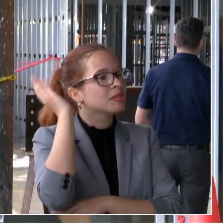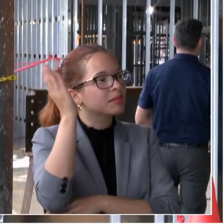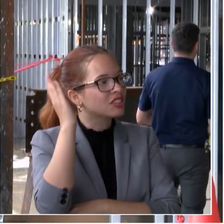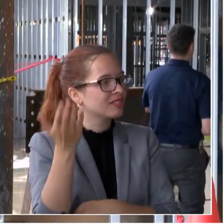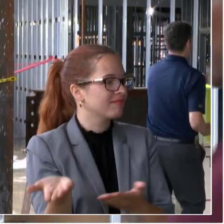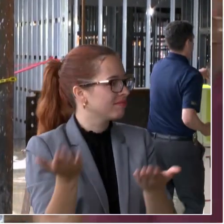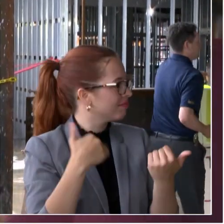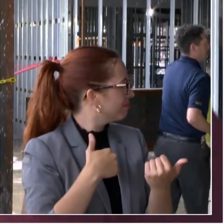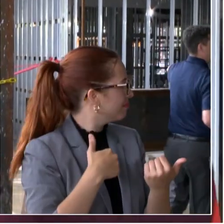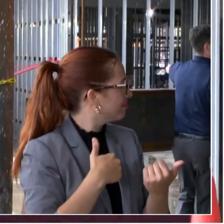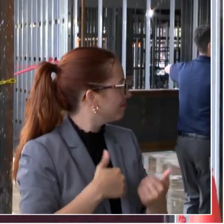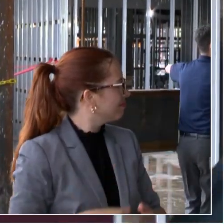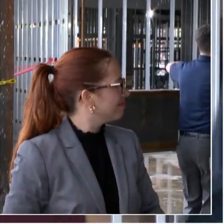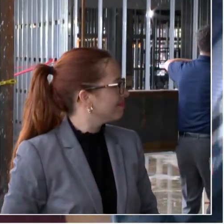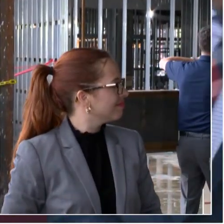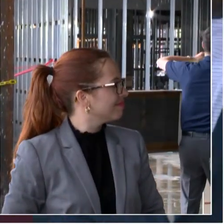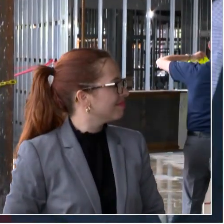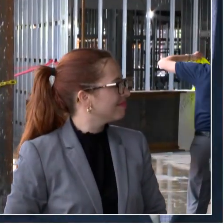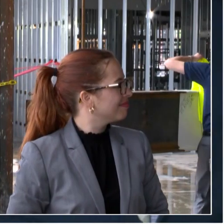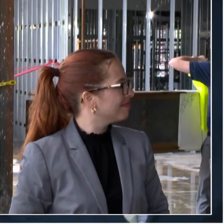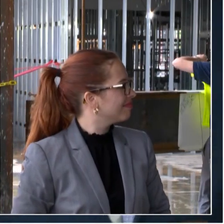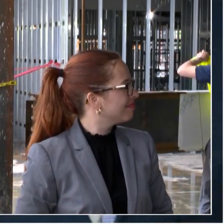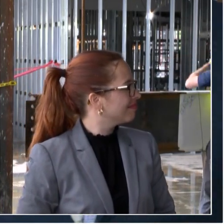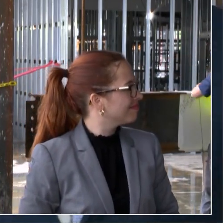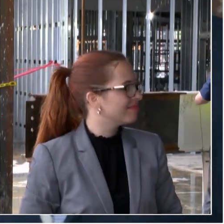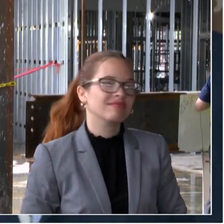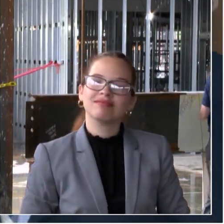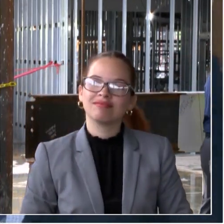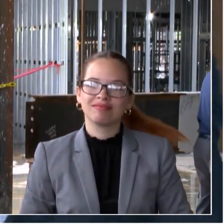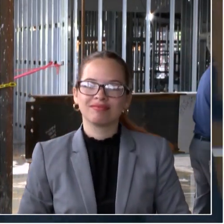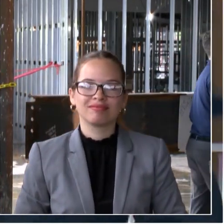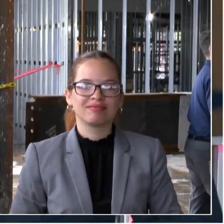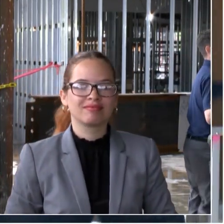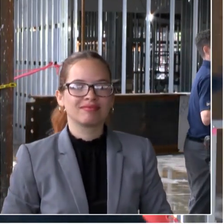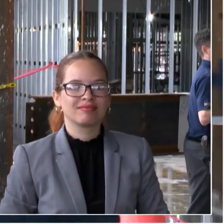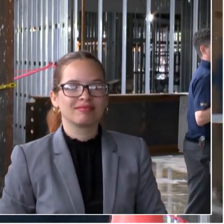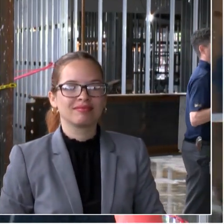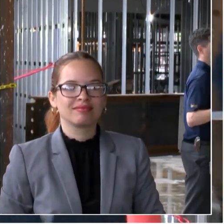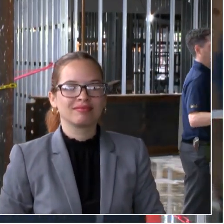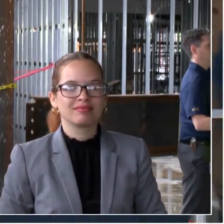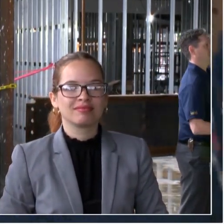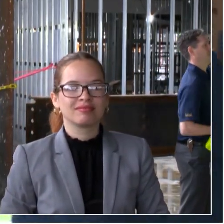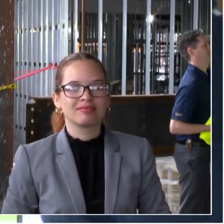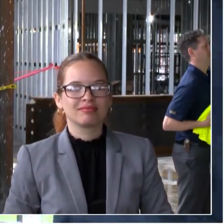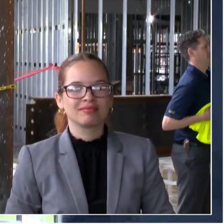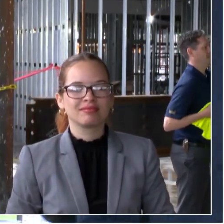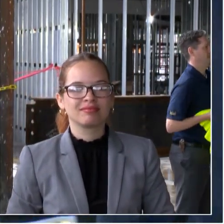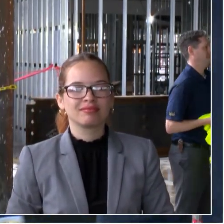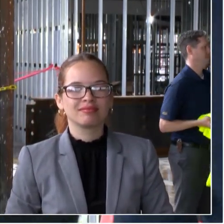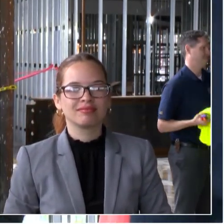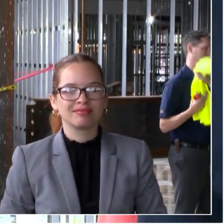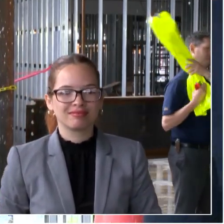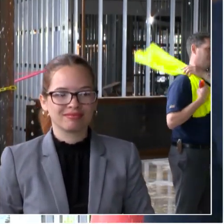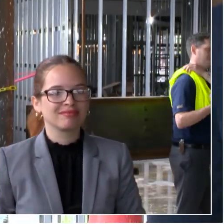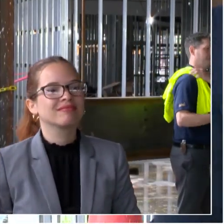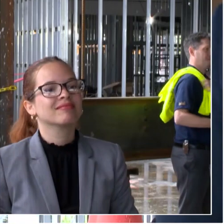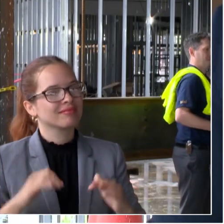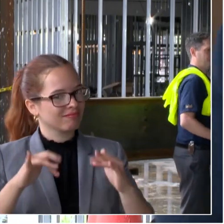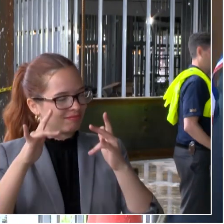HOK along with Darryl McKissick and her team at McKissick & McKissick. I will tell you what, the folks over at Department of